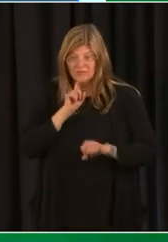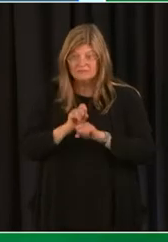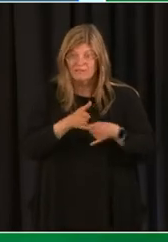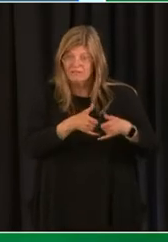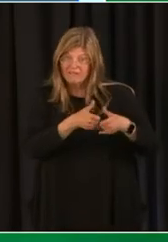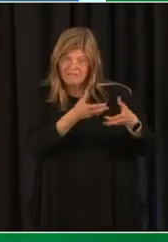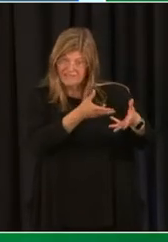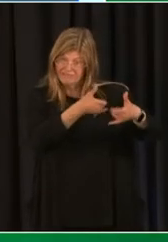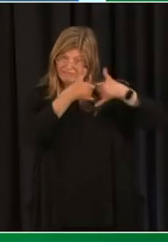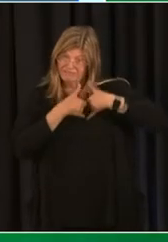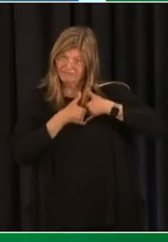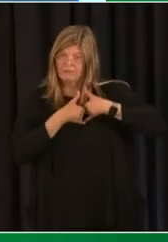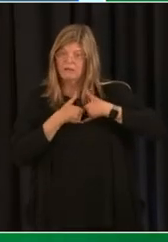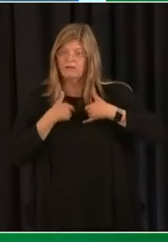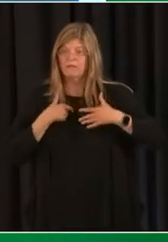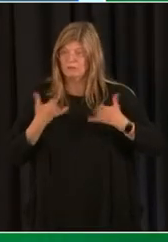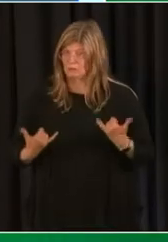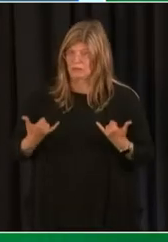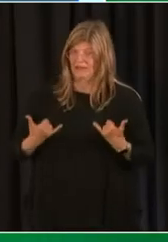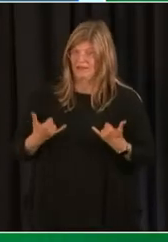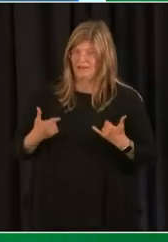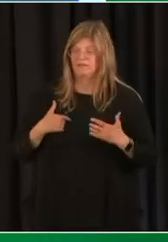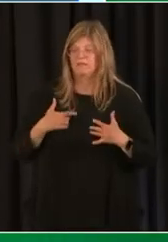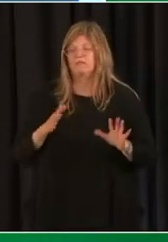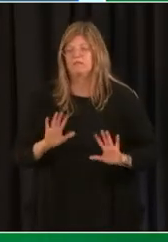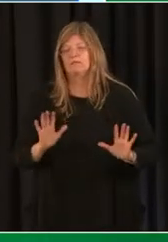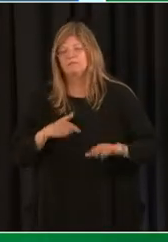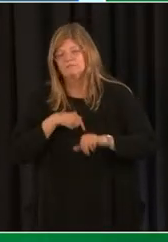awarded today, which is really a blessing for me.